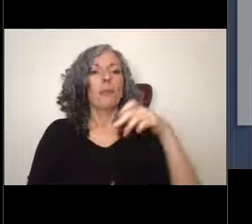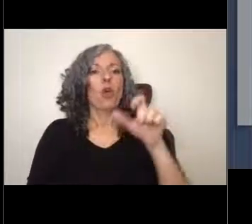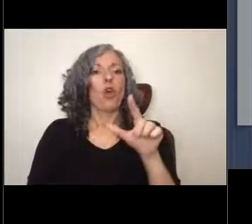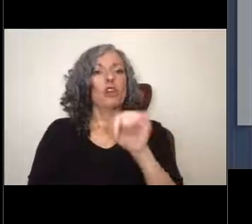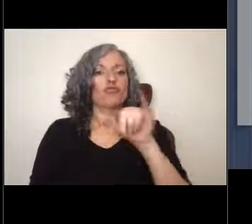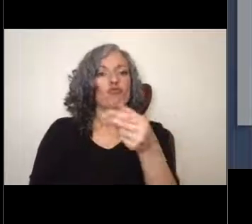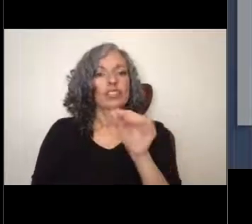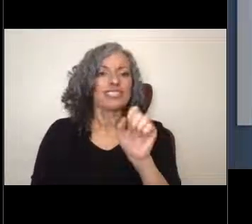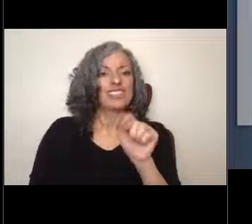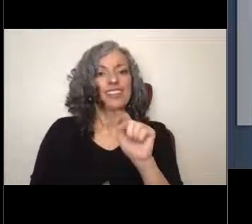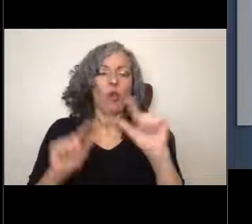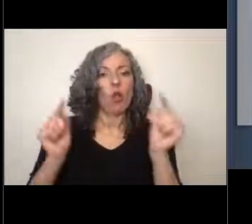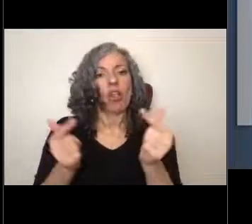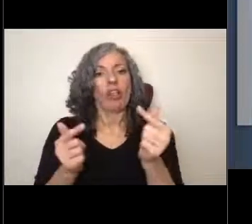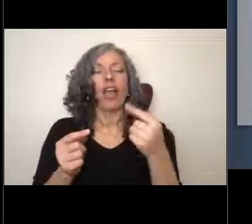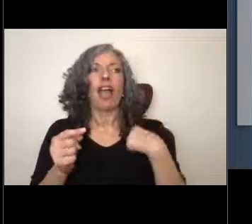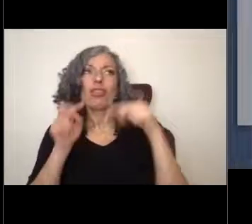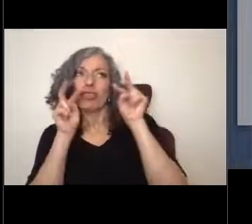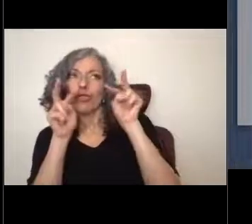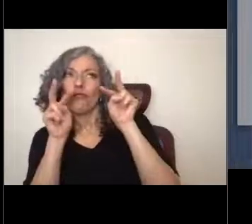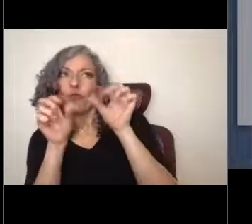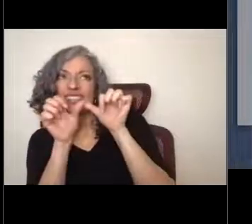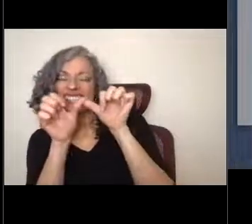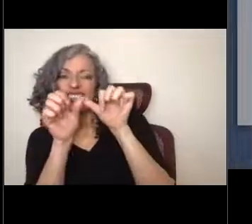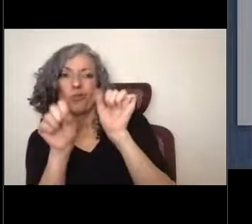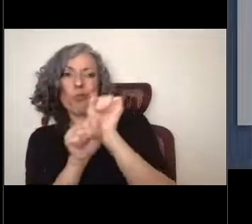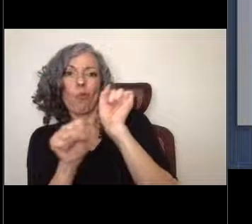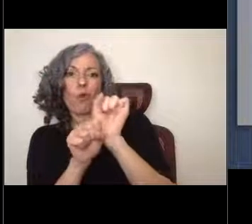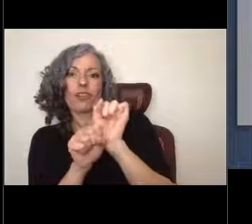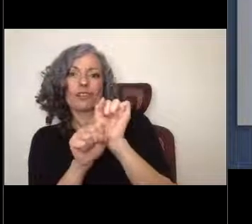rest. Look forward to continuing that work. Well done.